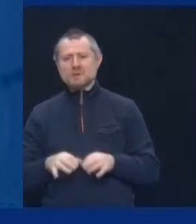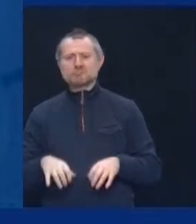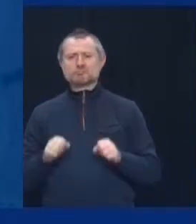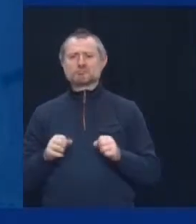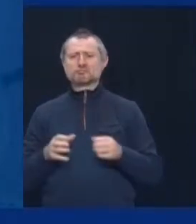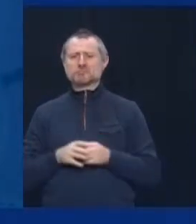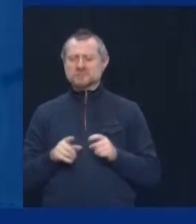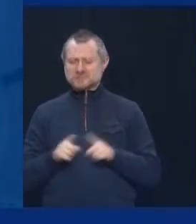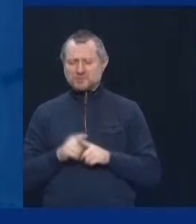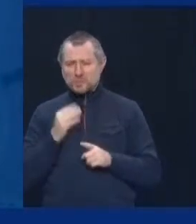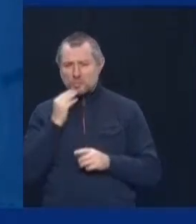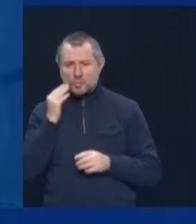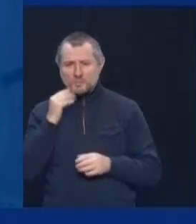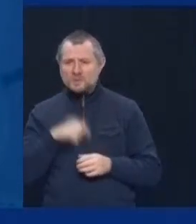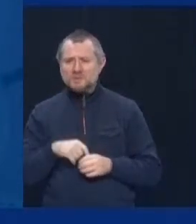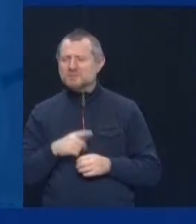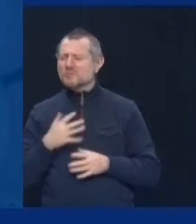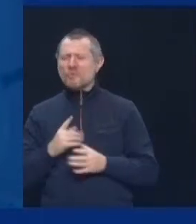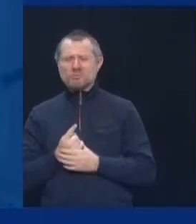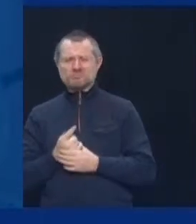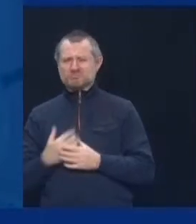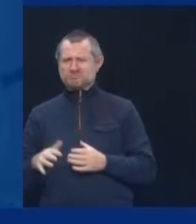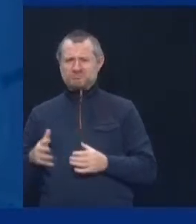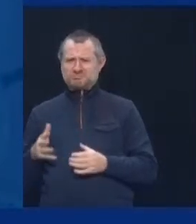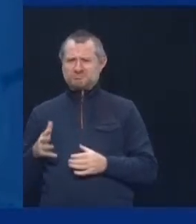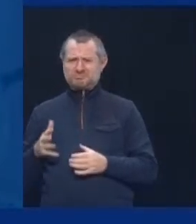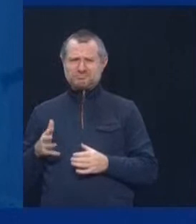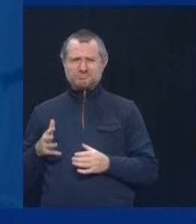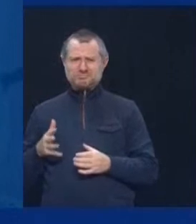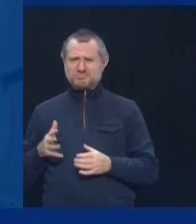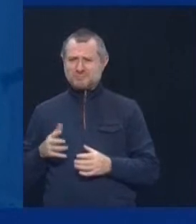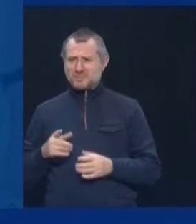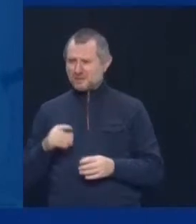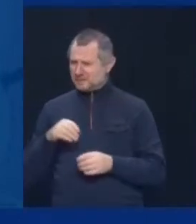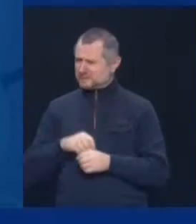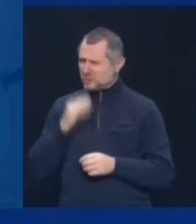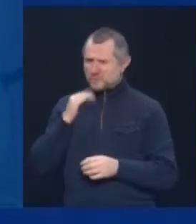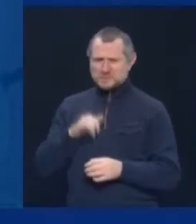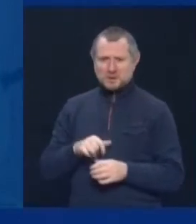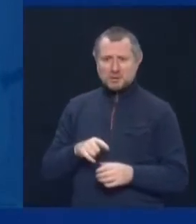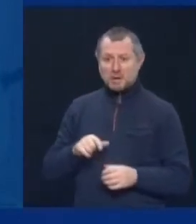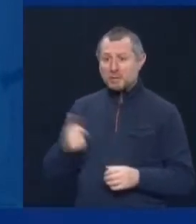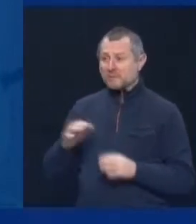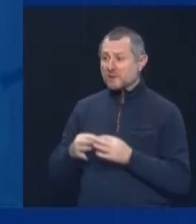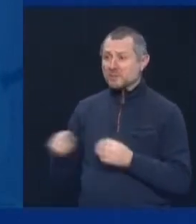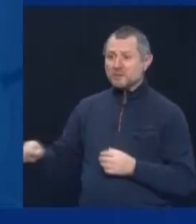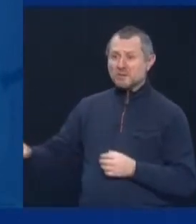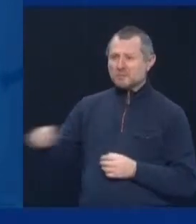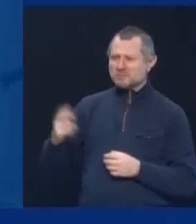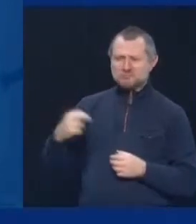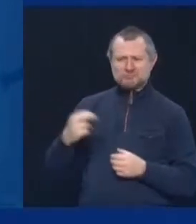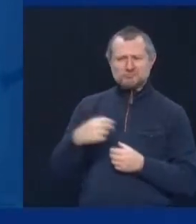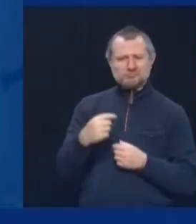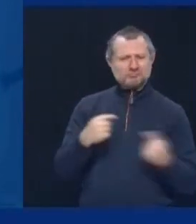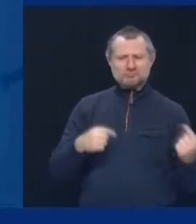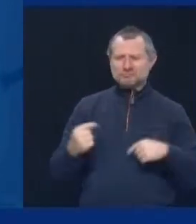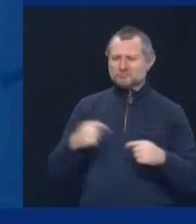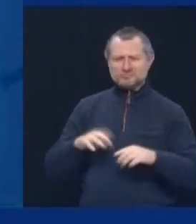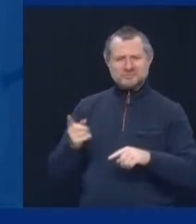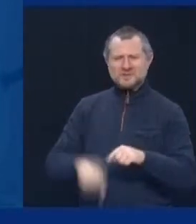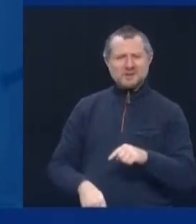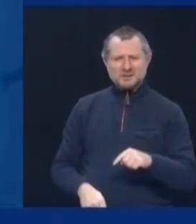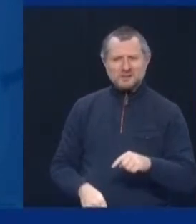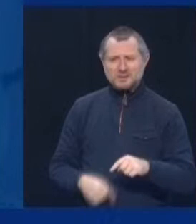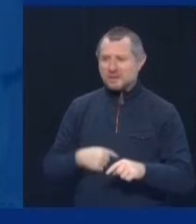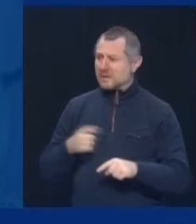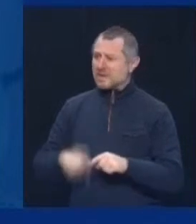household. Only immediate members in that household. So no inviting over